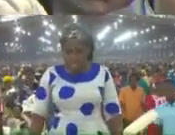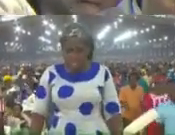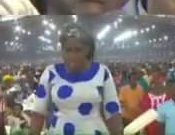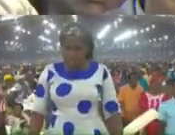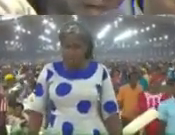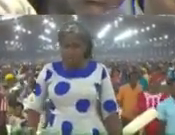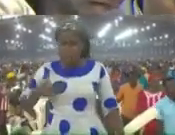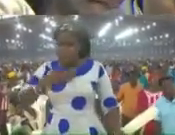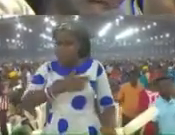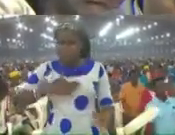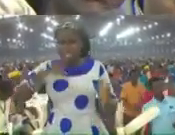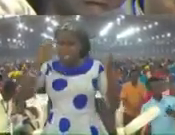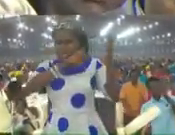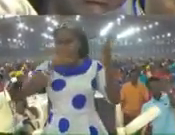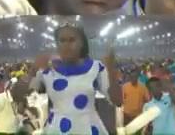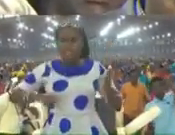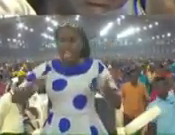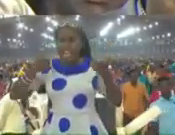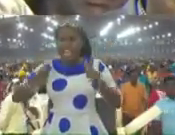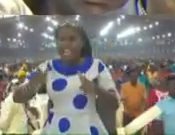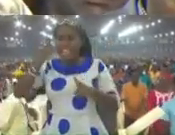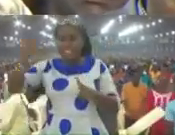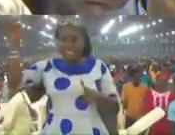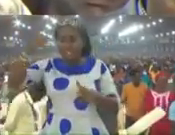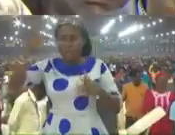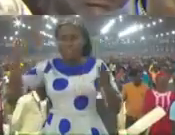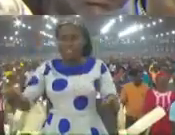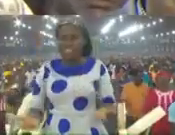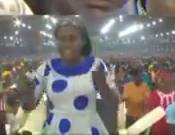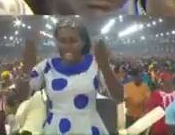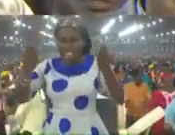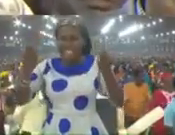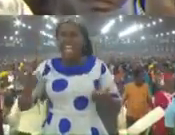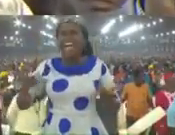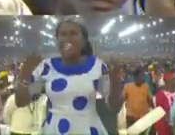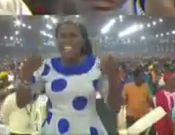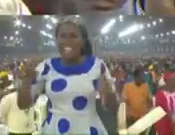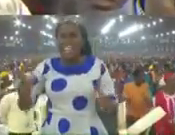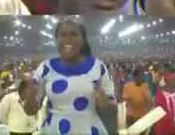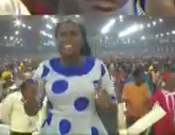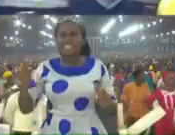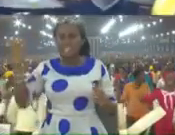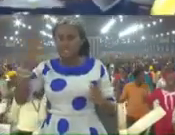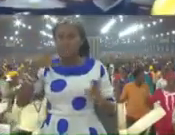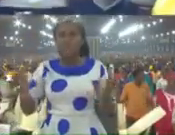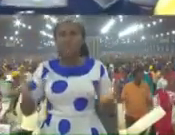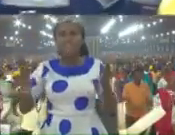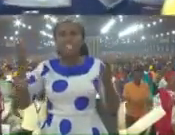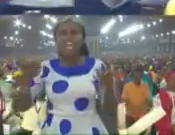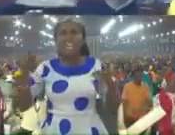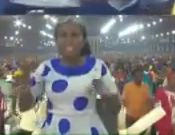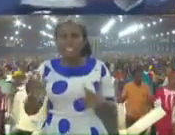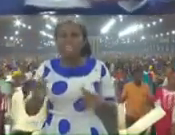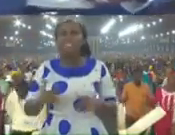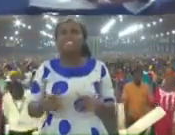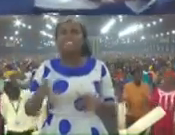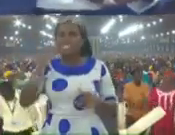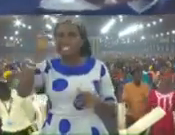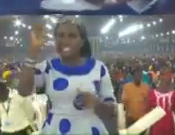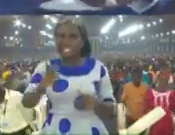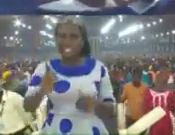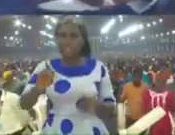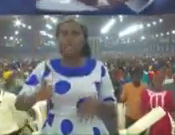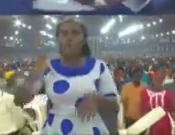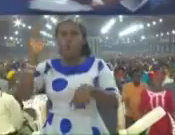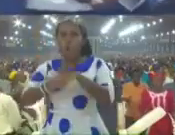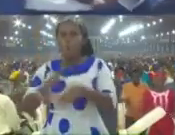Please, Lord, let the sun rise. Let the siege of my family be over. Let the siege of my